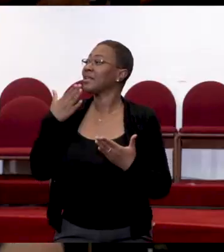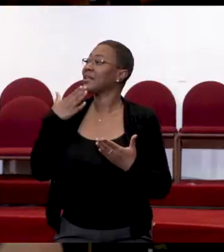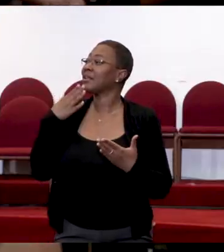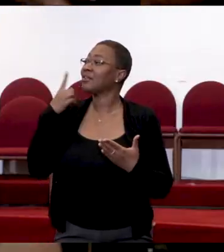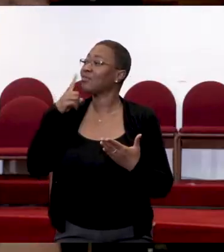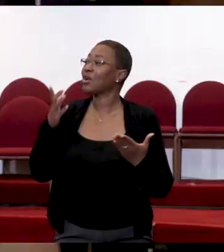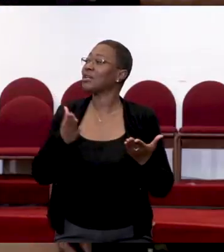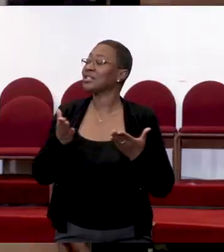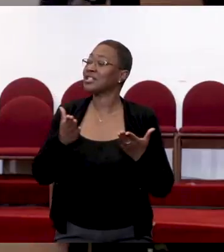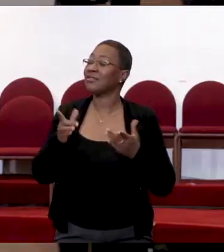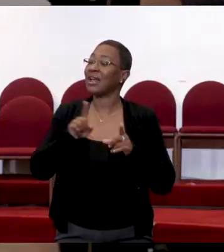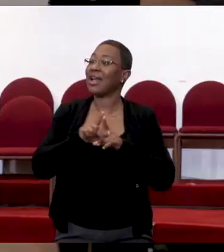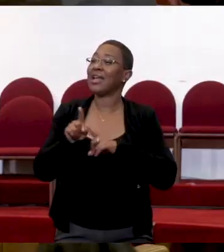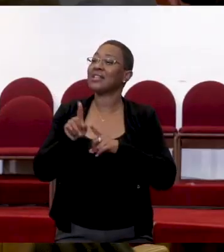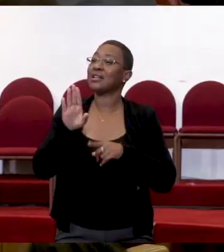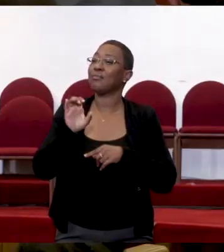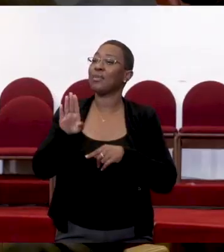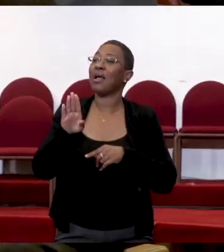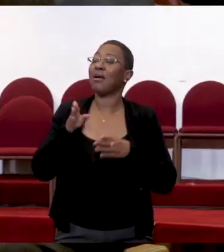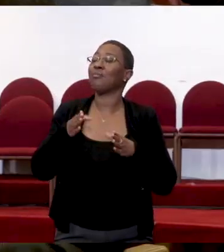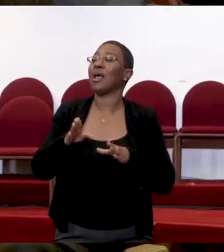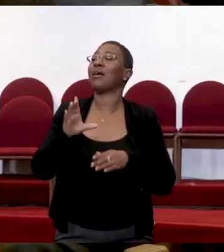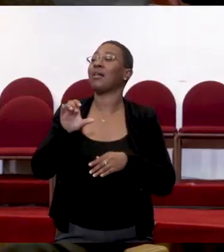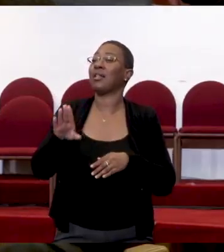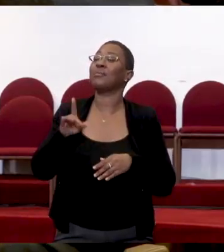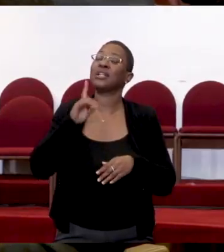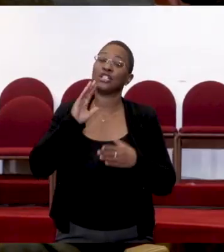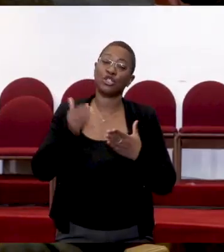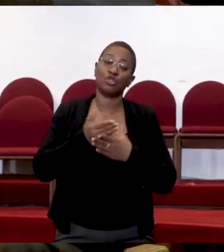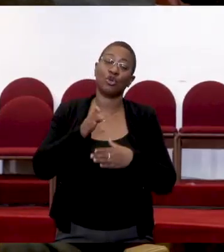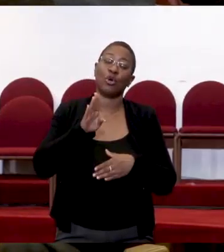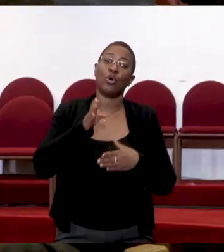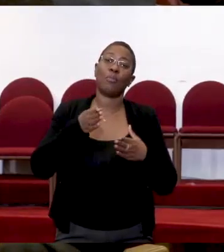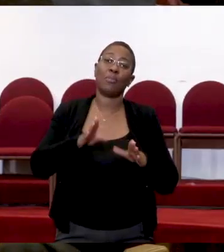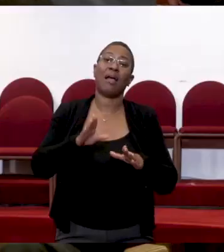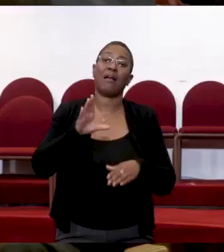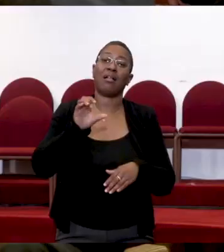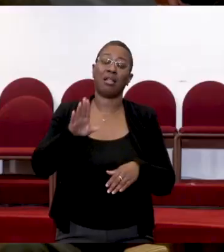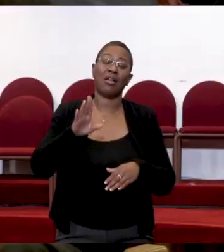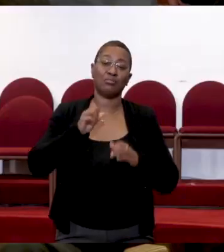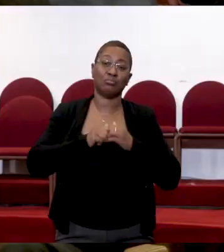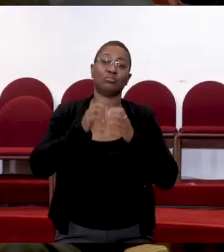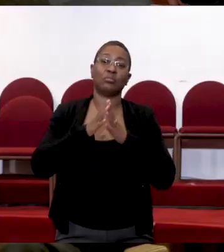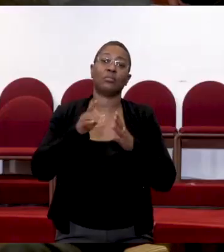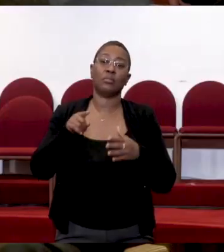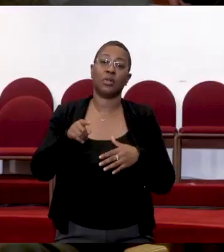serving as a block club president. I'm telling you, these new block clubs that are getting formed, we